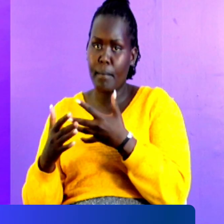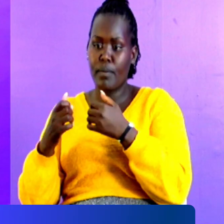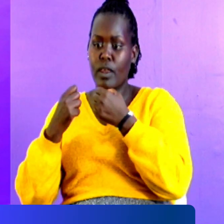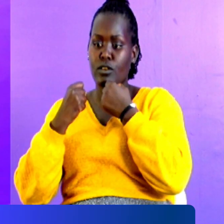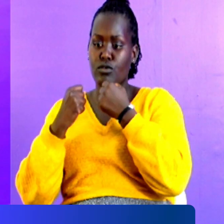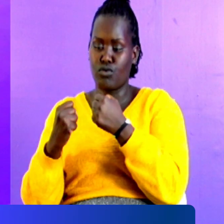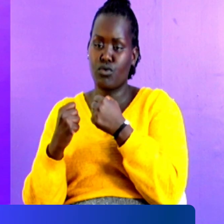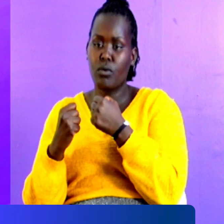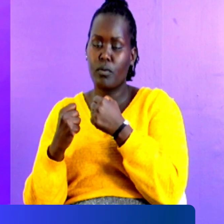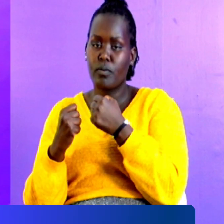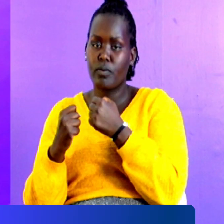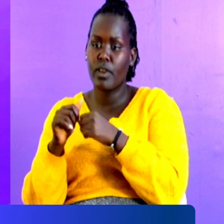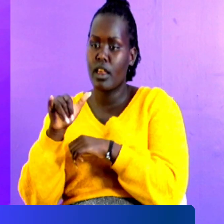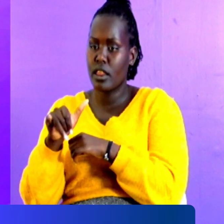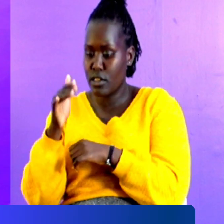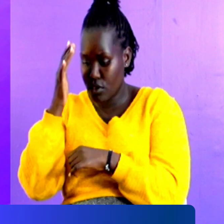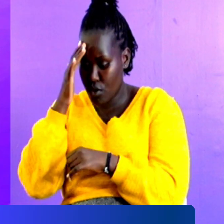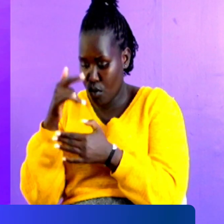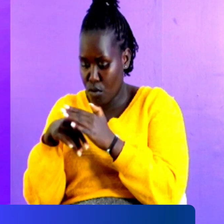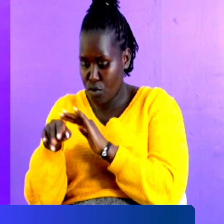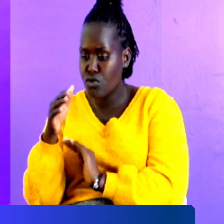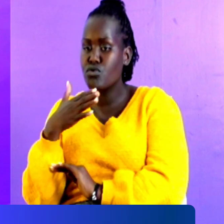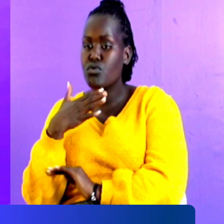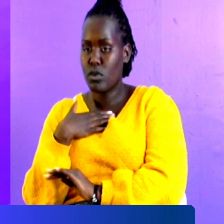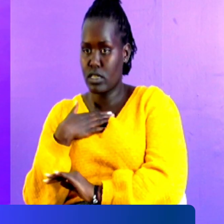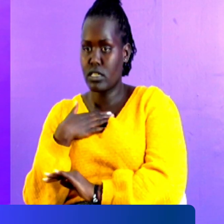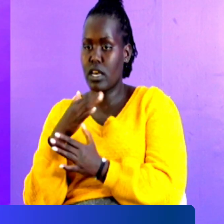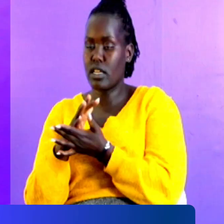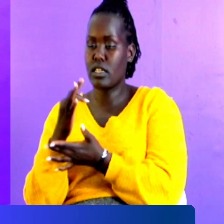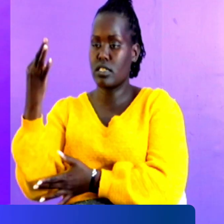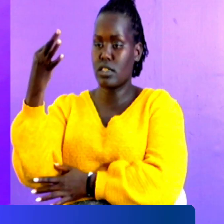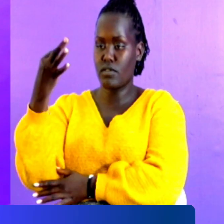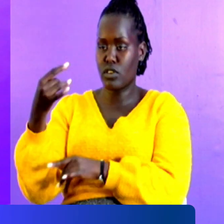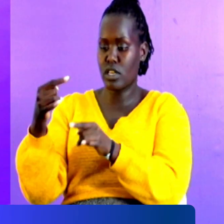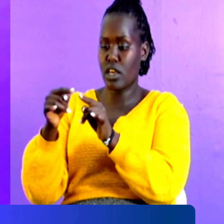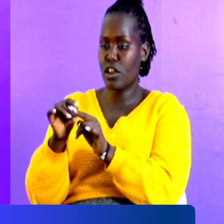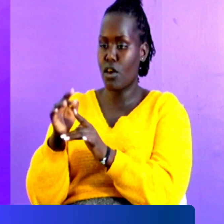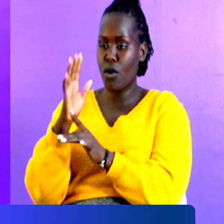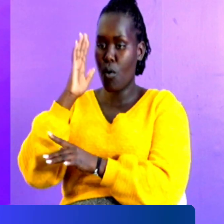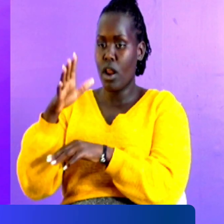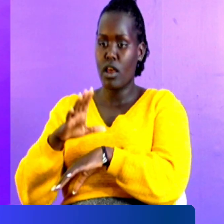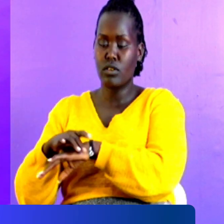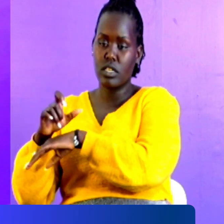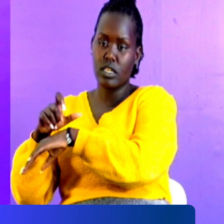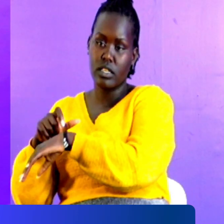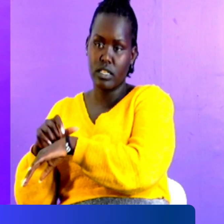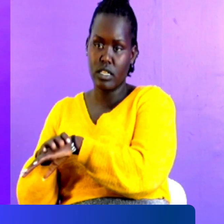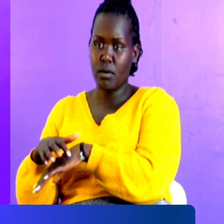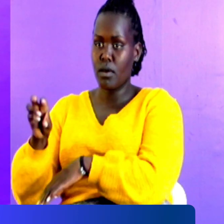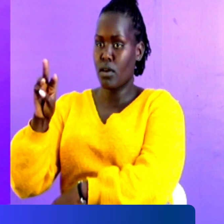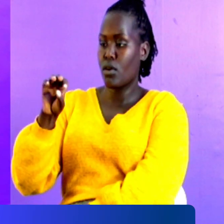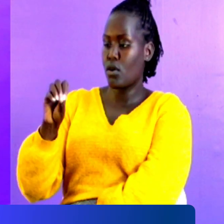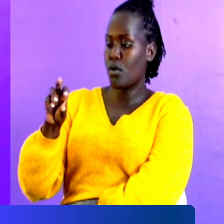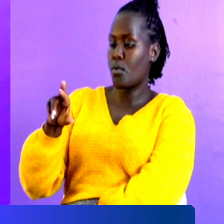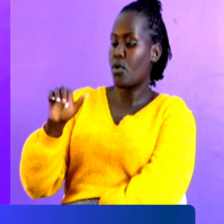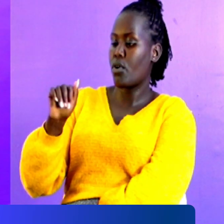So grounded that you know what you're looking for and you know it is in the future and you're willing to take your time to get it. Morara Kebaso. Yeah.